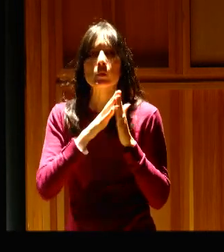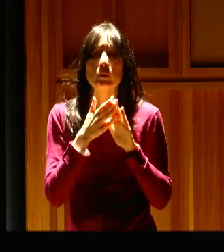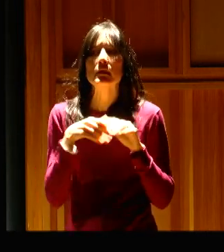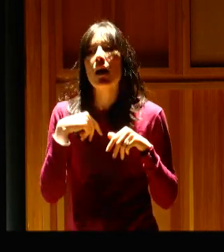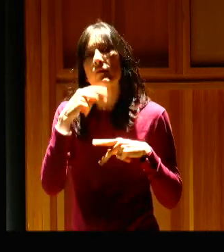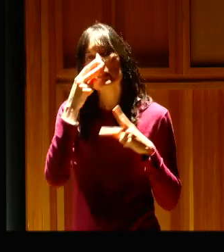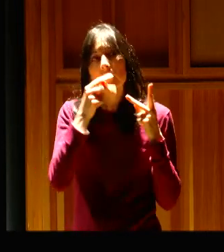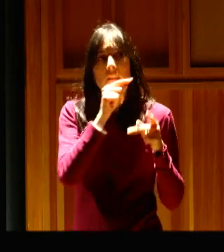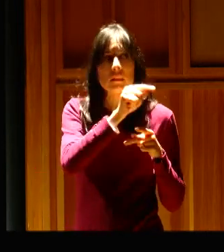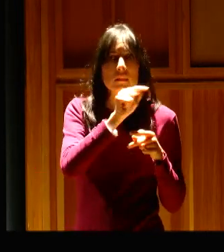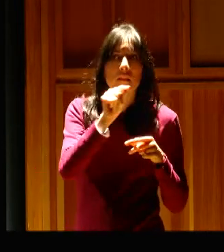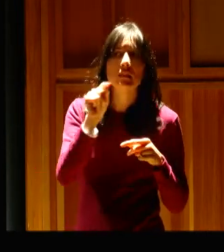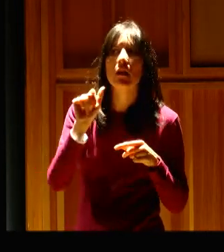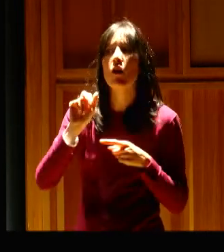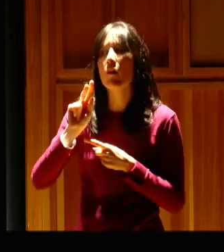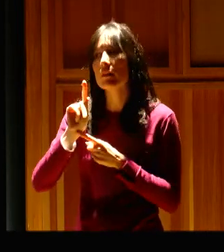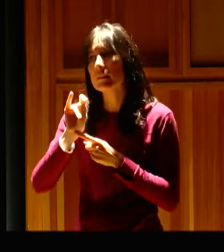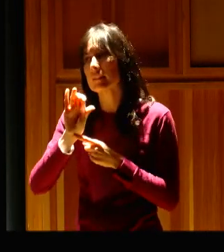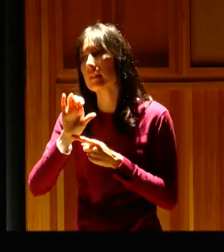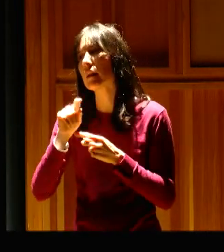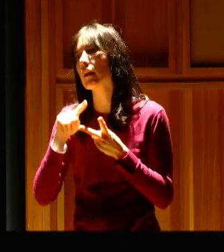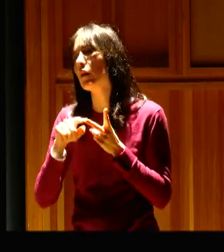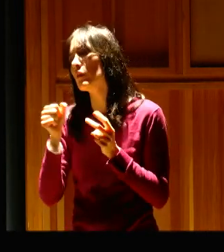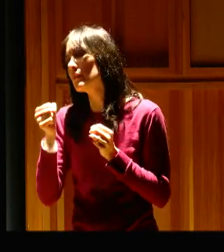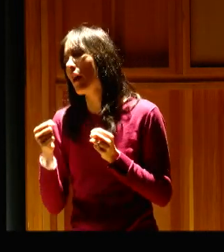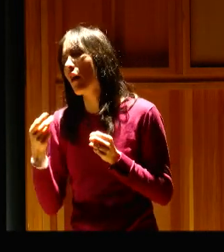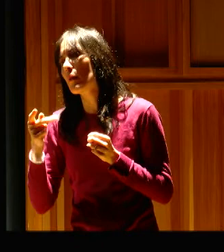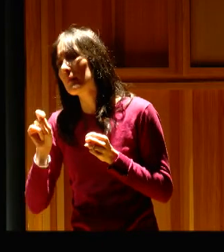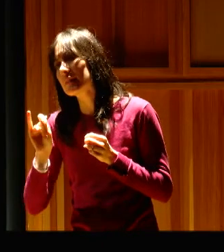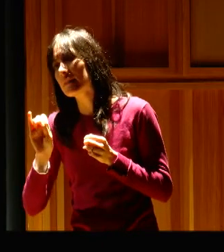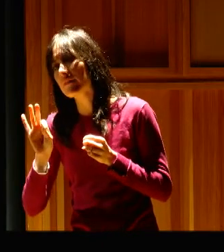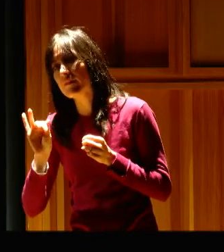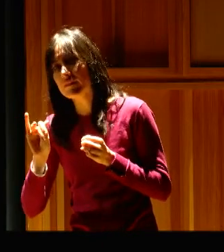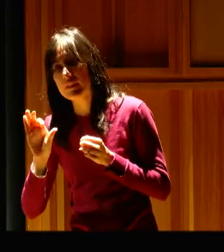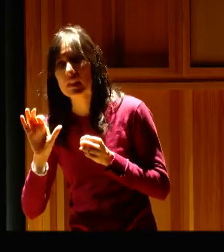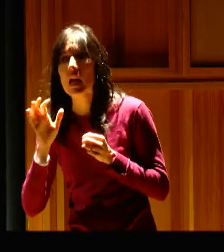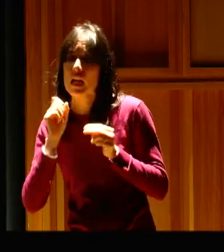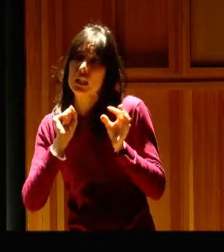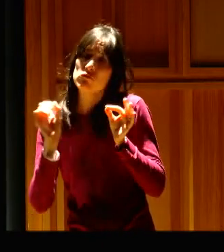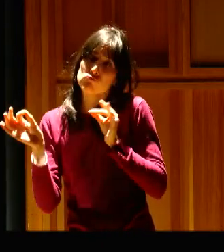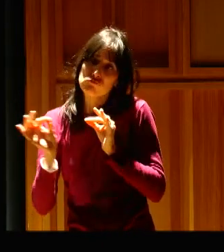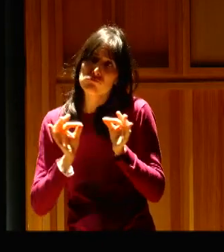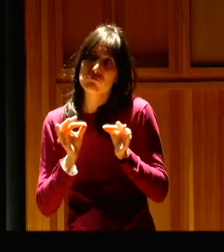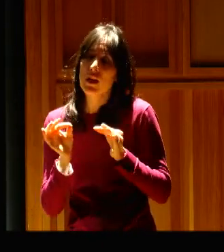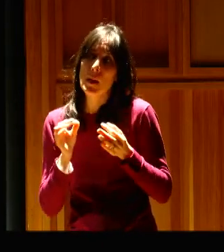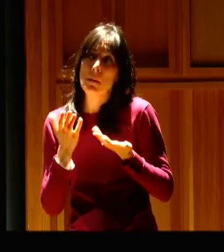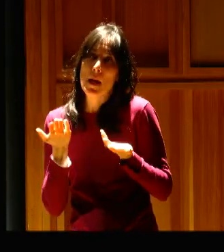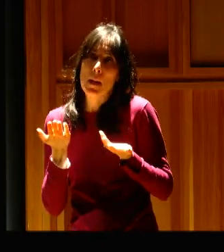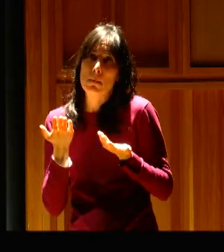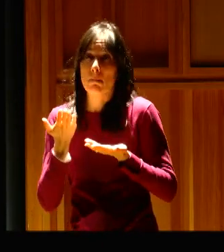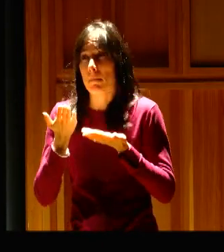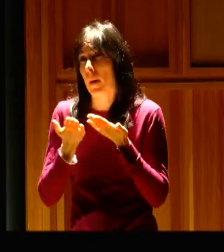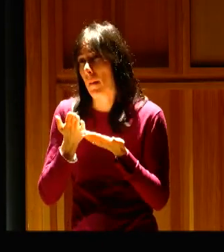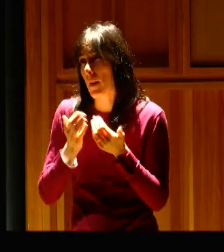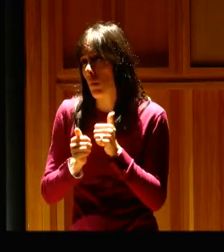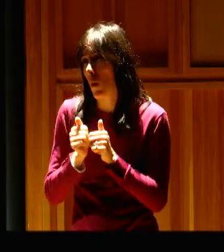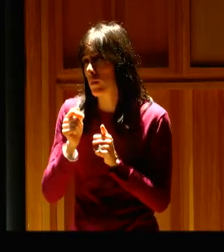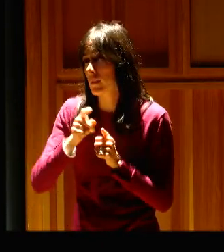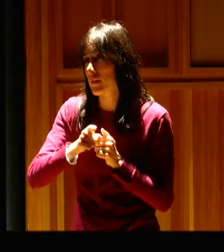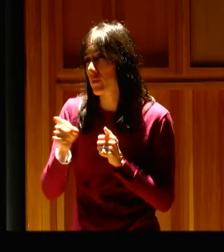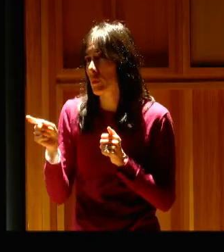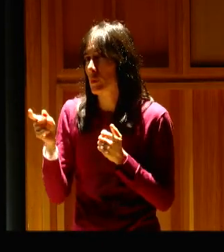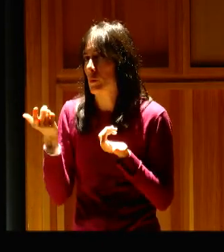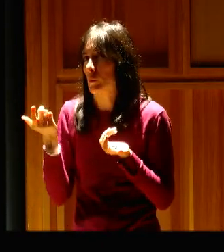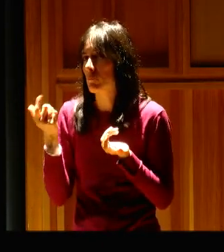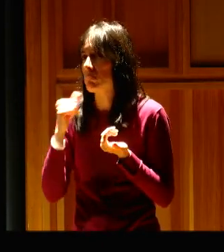with in the Arctic or the South Pacific, but chances are most of you in this auditorium don't